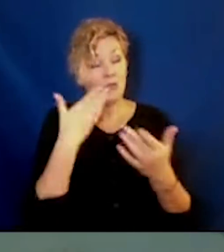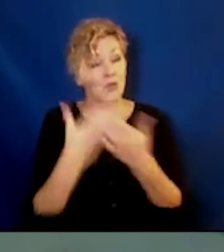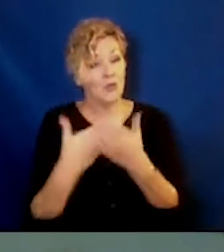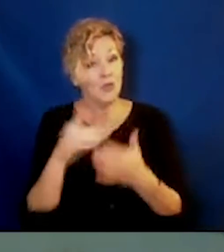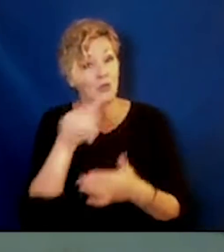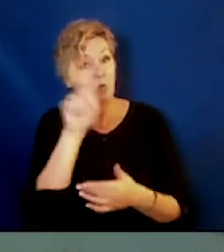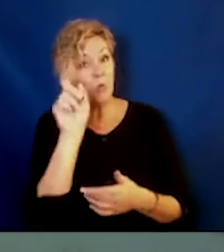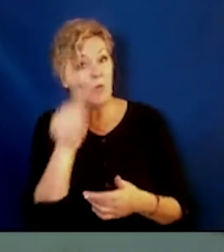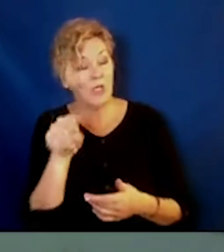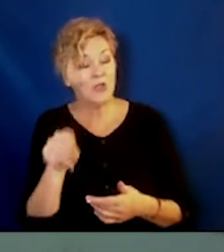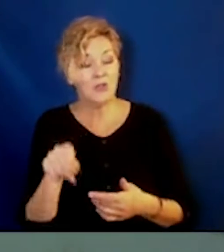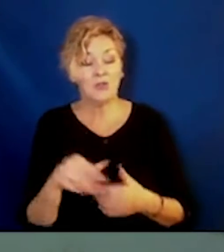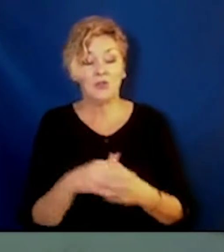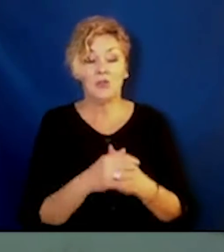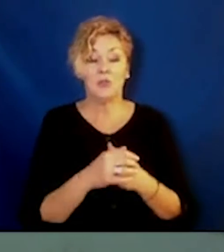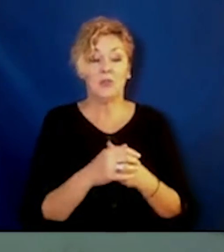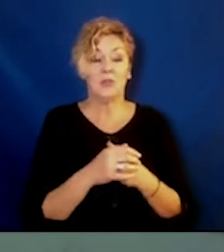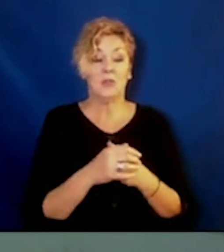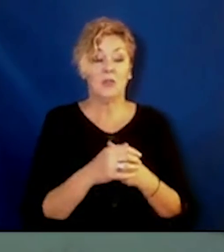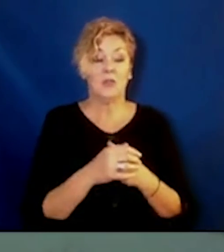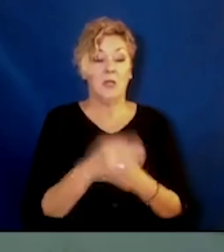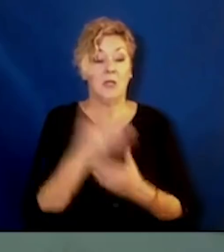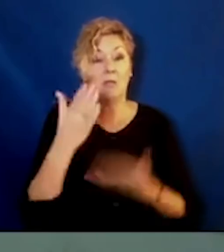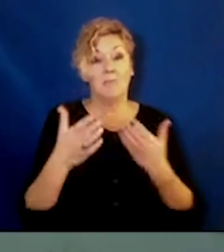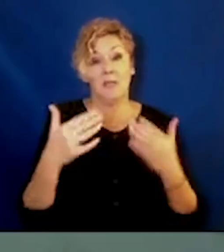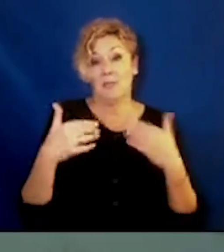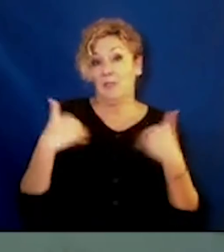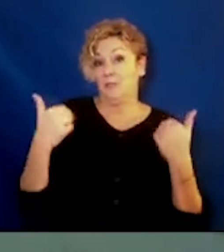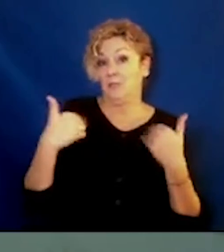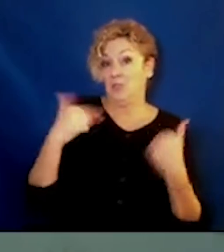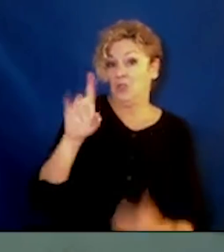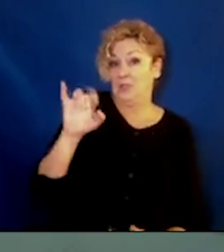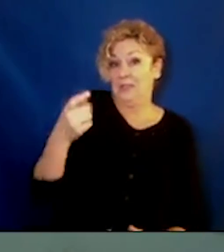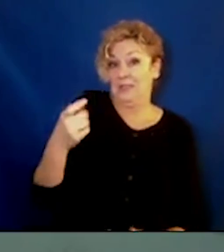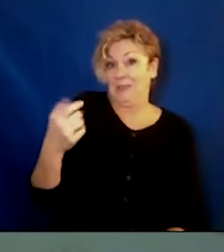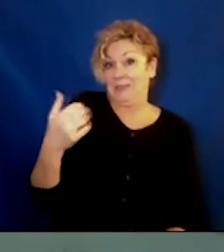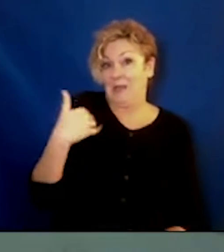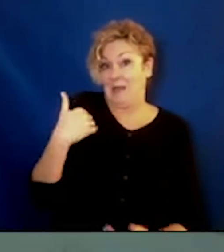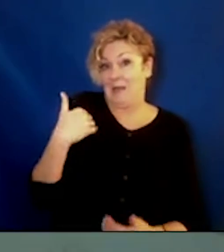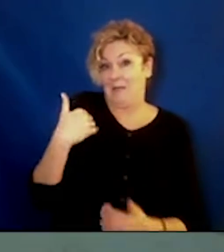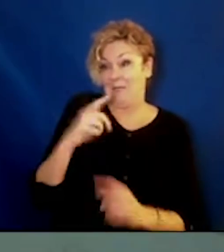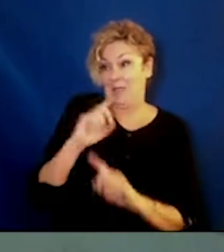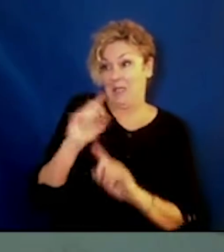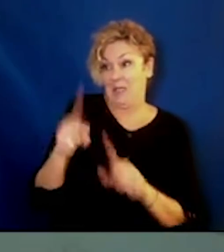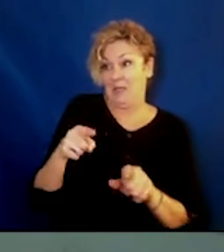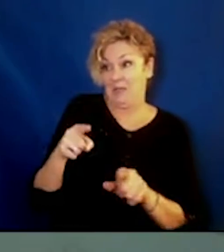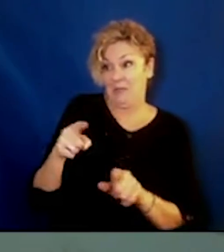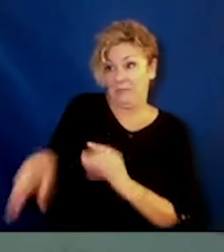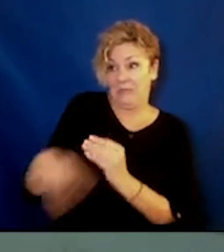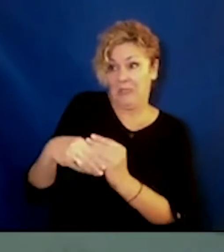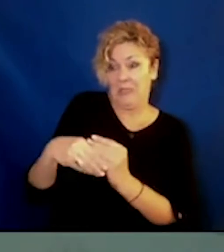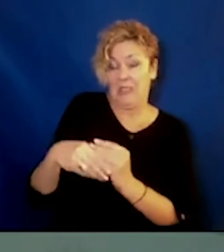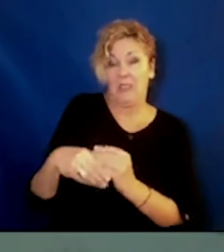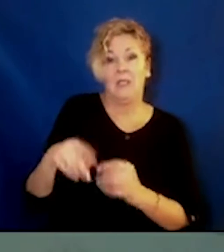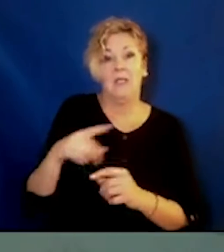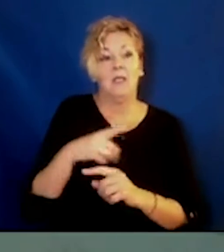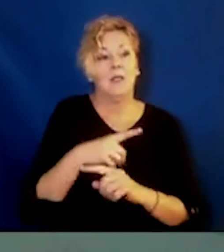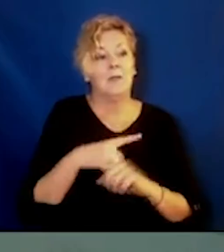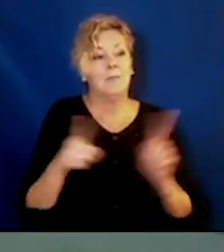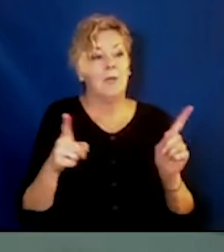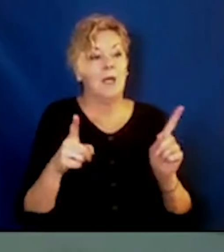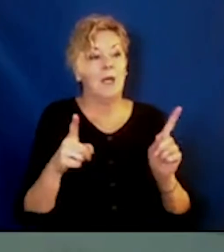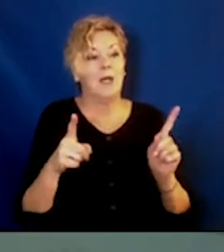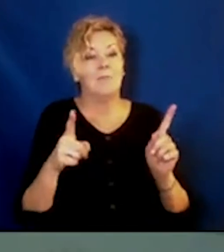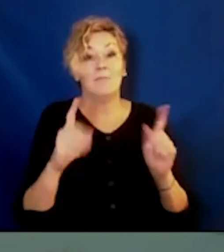how are you planning to further engage youth and to tailor and communicate guidelines for their behaviors and